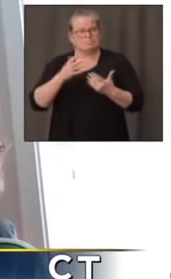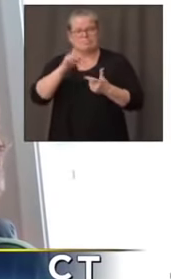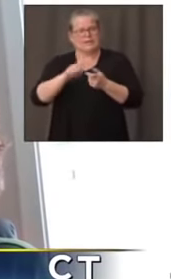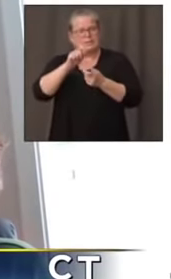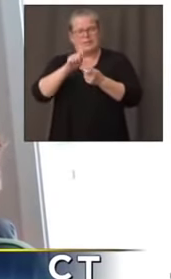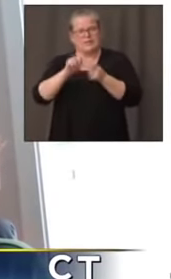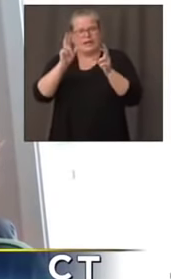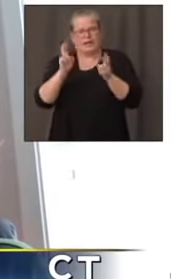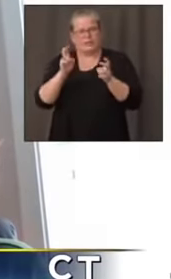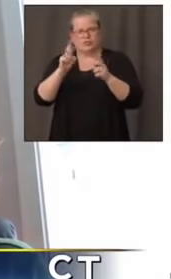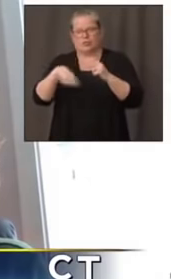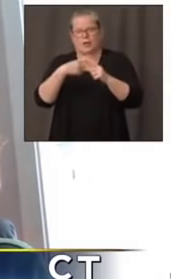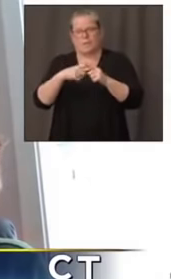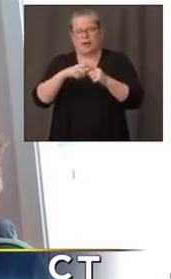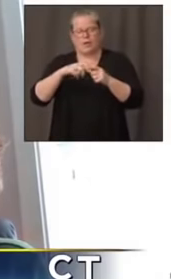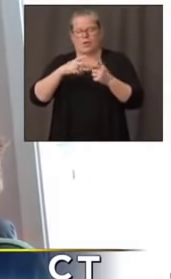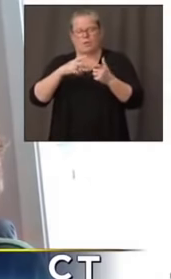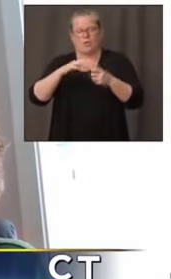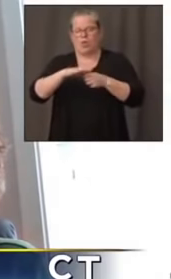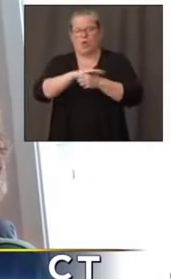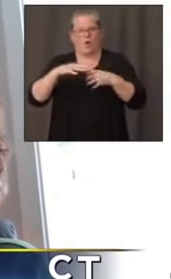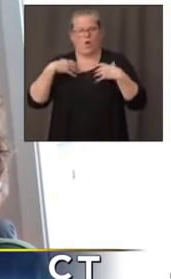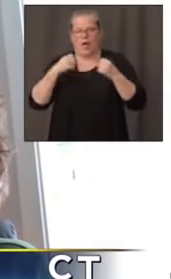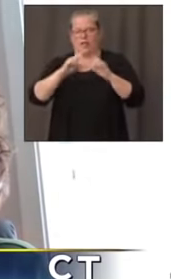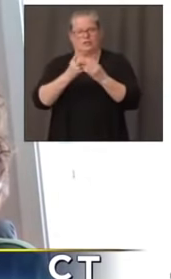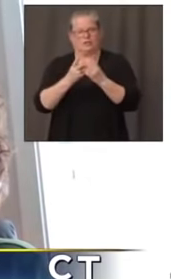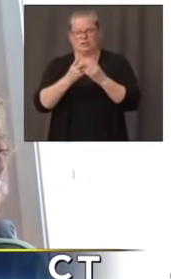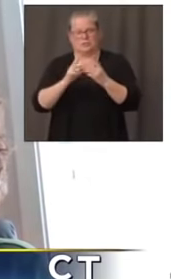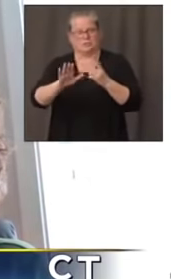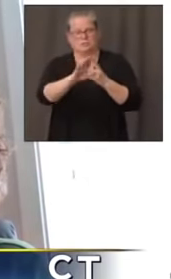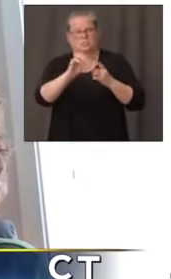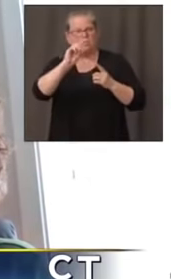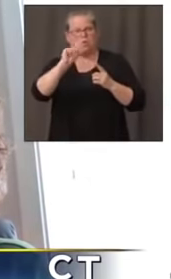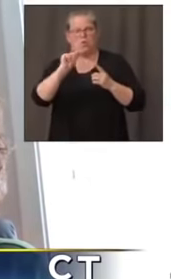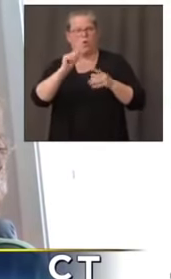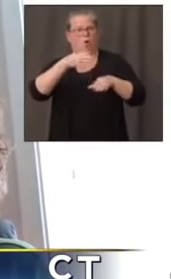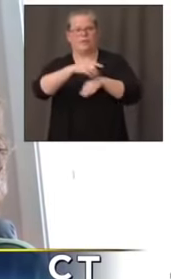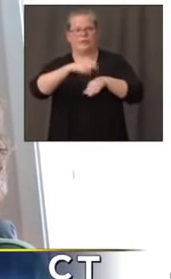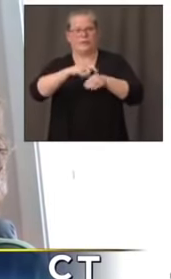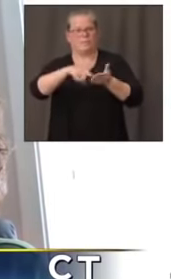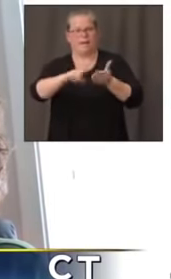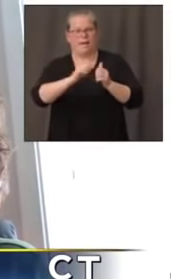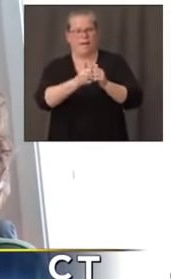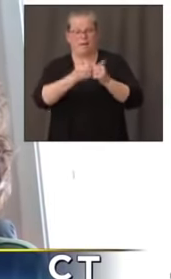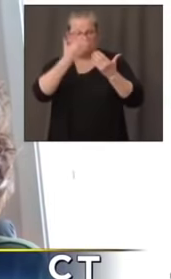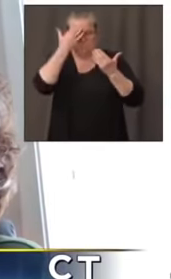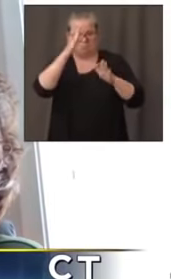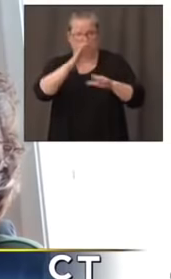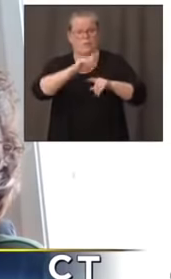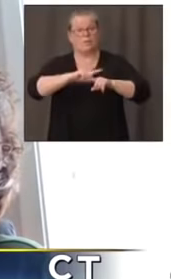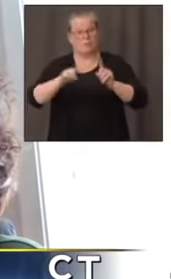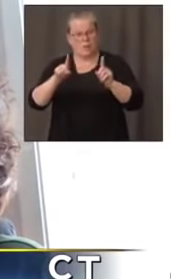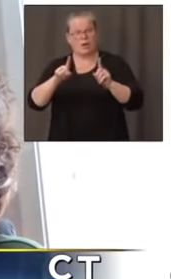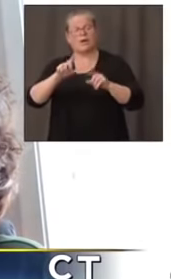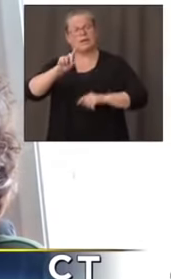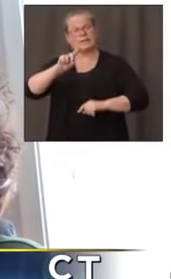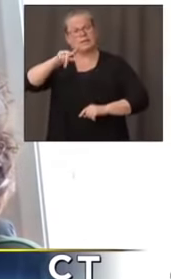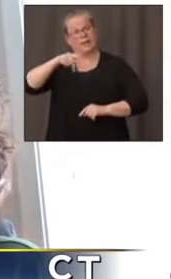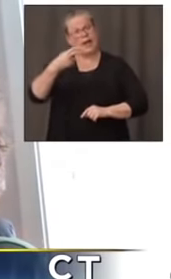how local health districts manage overtime, but I can tell you that we have received at